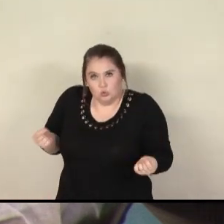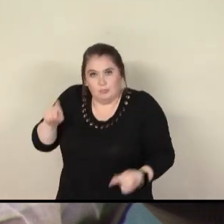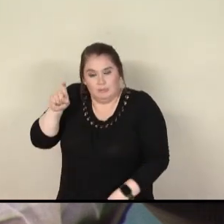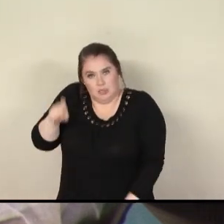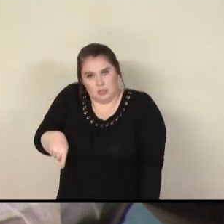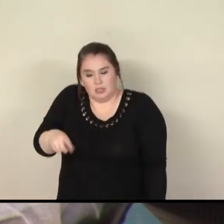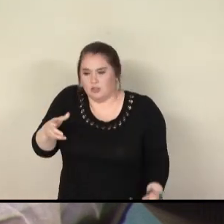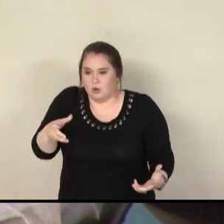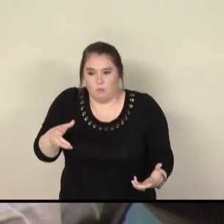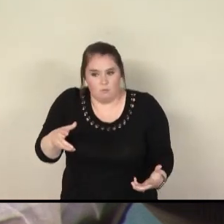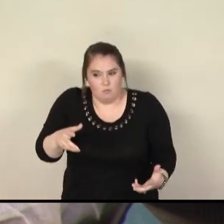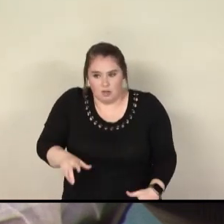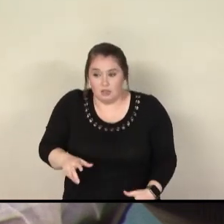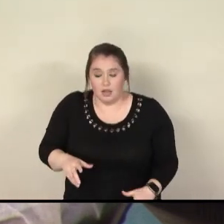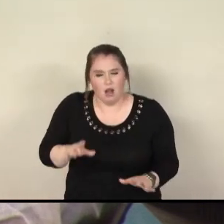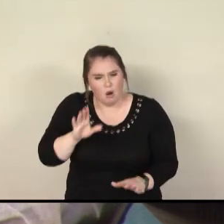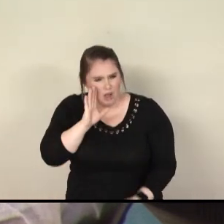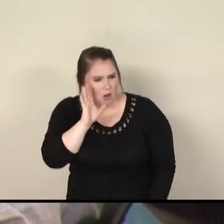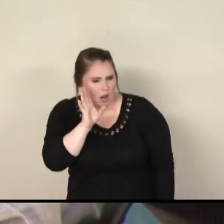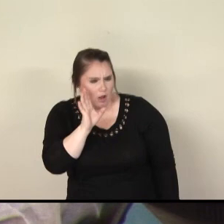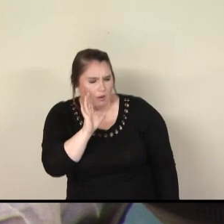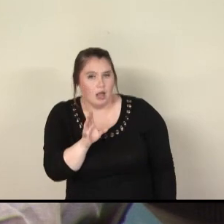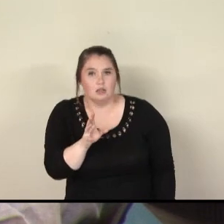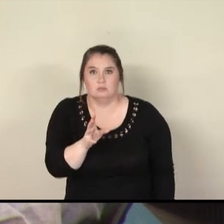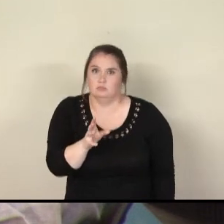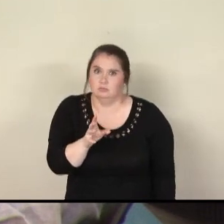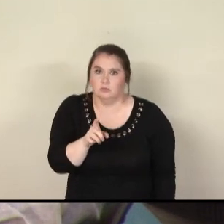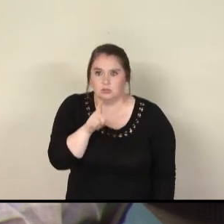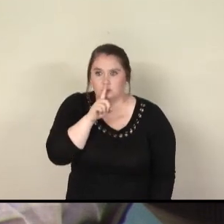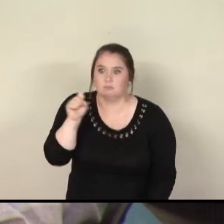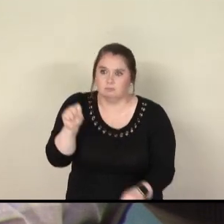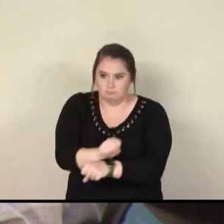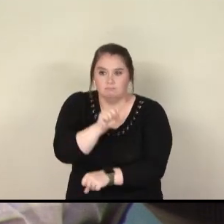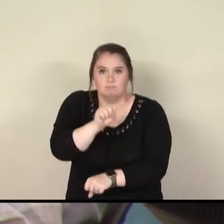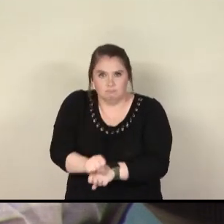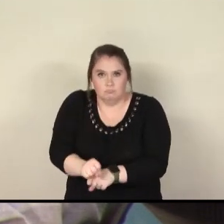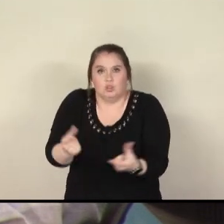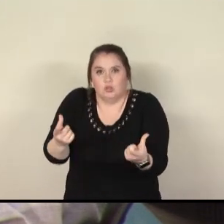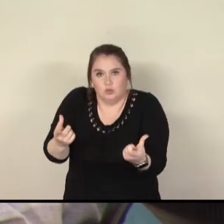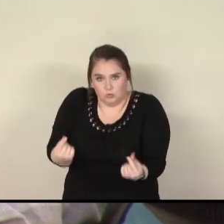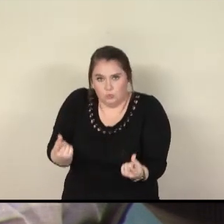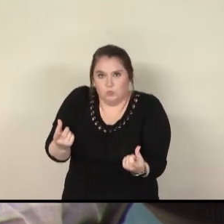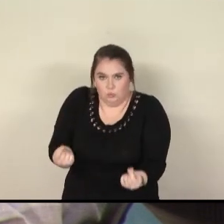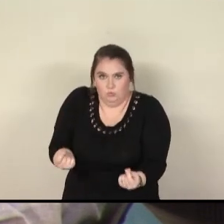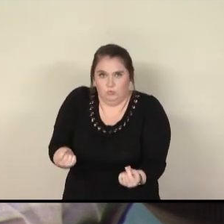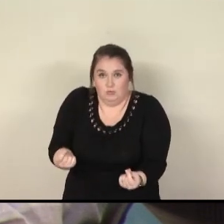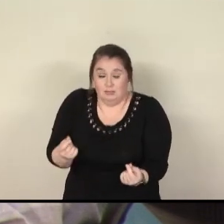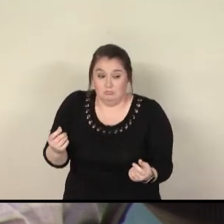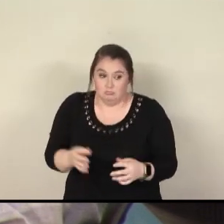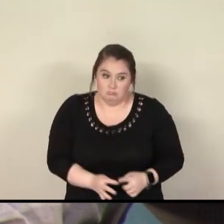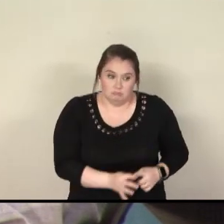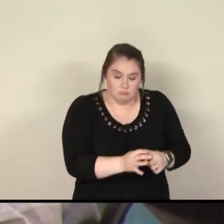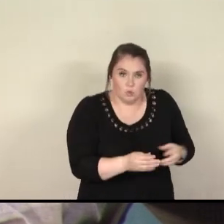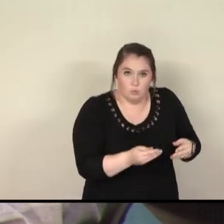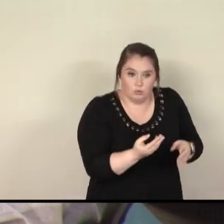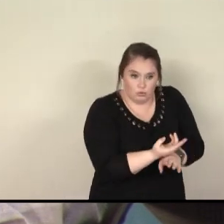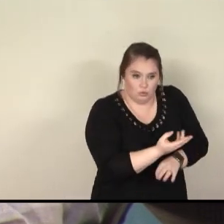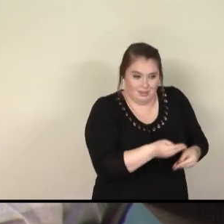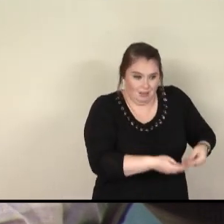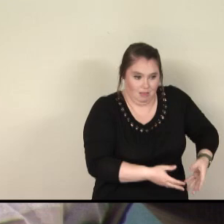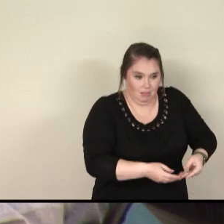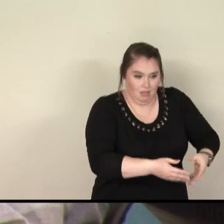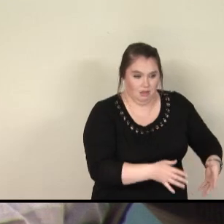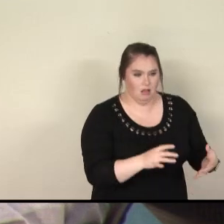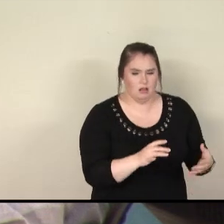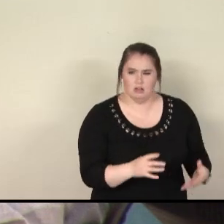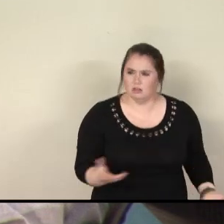I want that to be a for sure thing, because I think this is important, especially when we're losing these outlets right and left in our community.